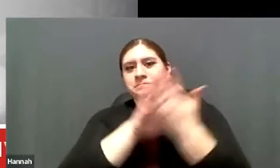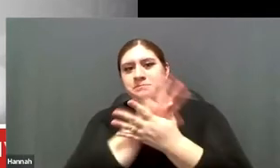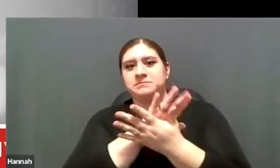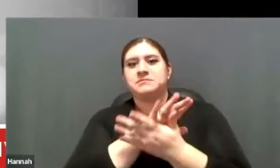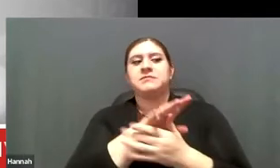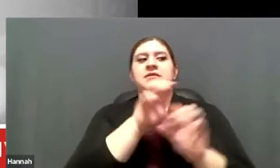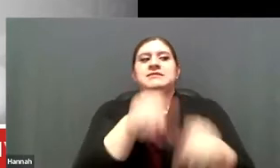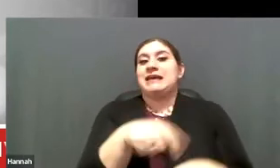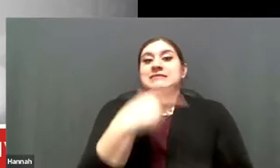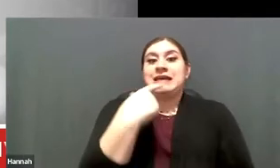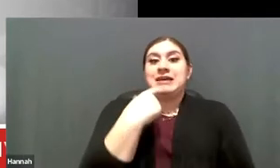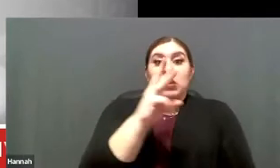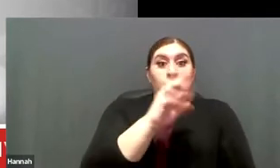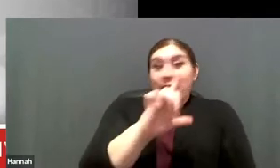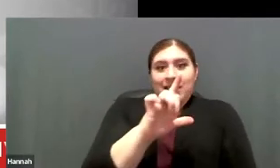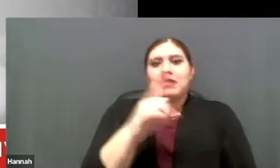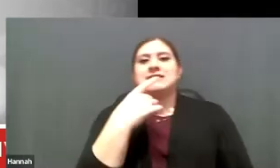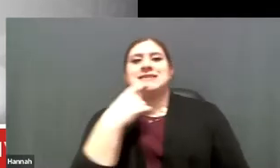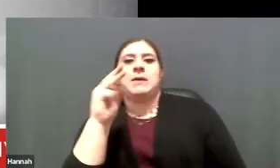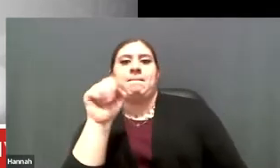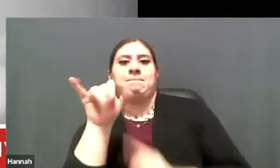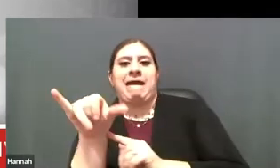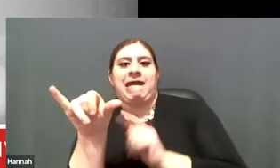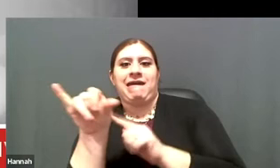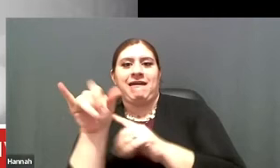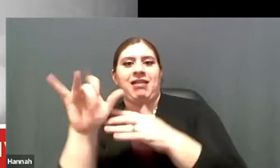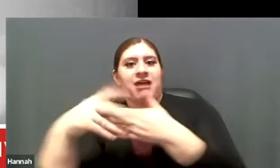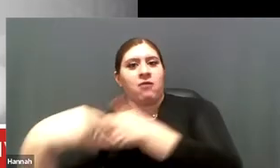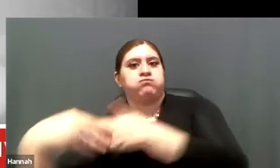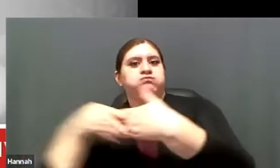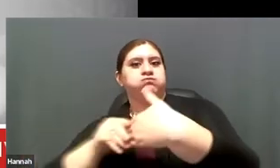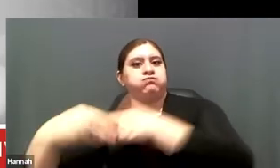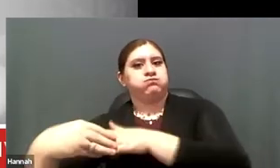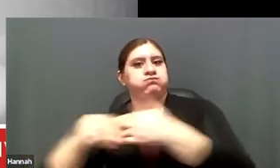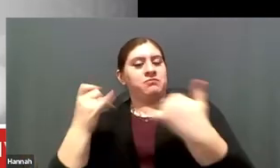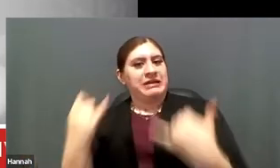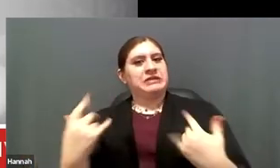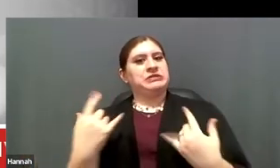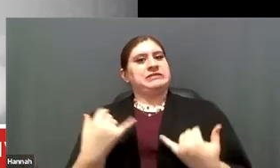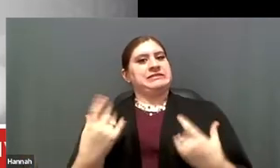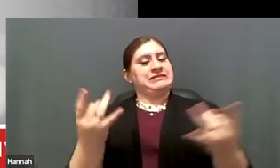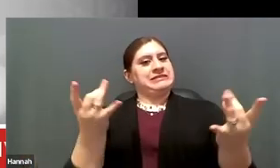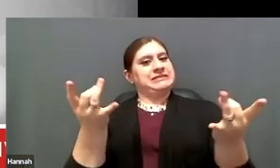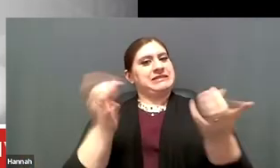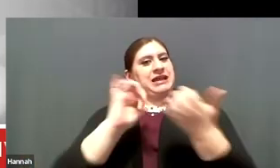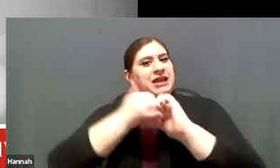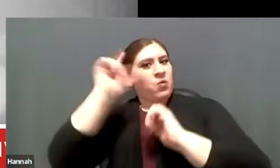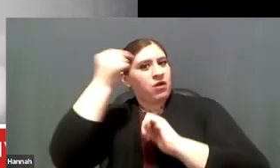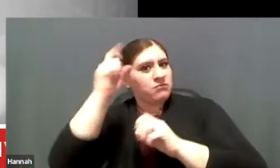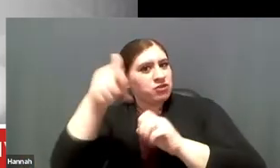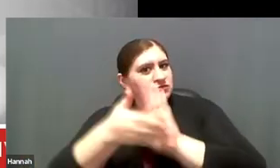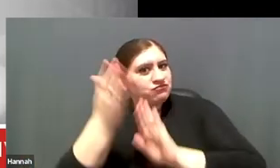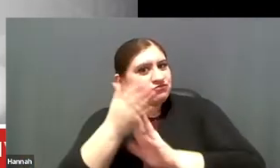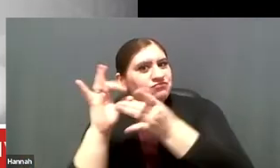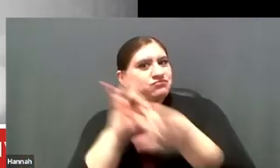something. So they're given a lot of leeway. And so now that's coming into question in how government should function dealing